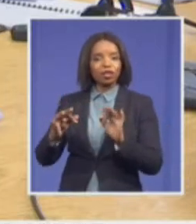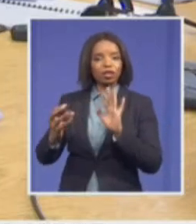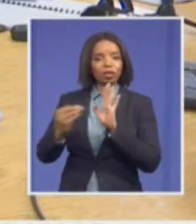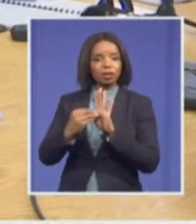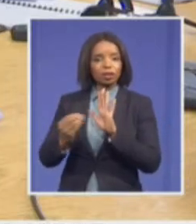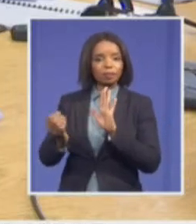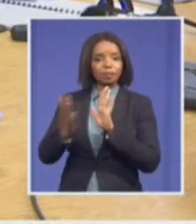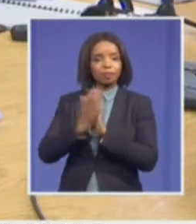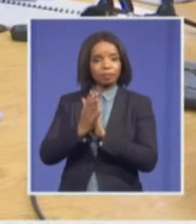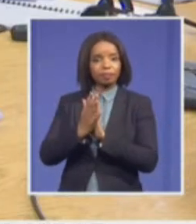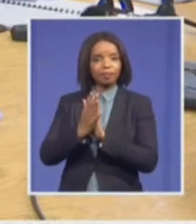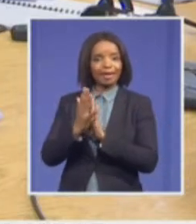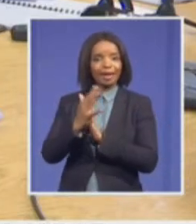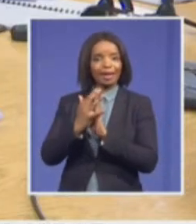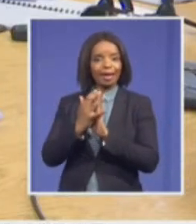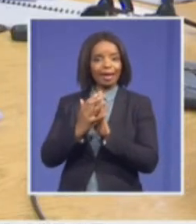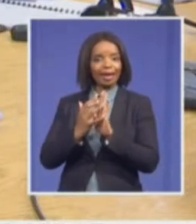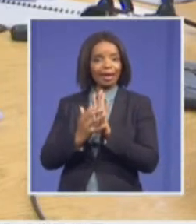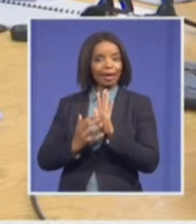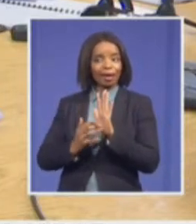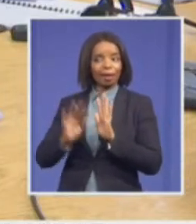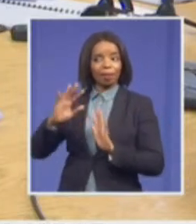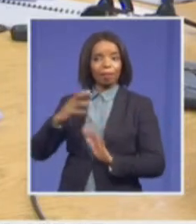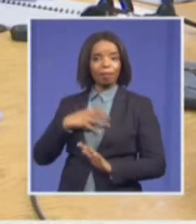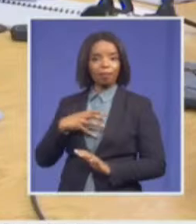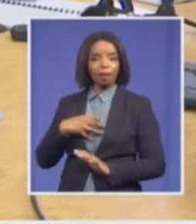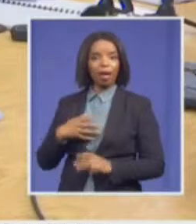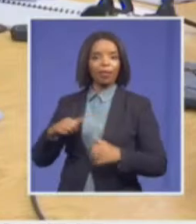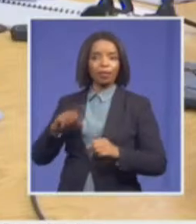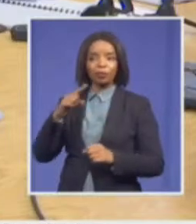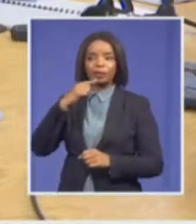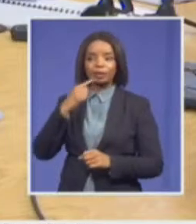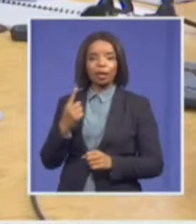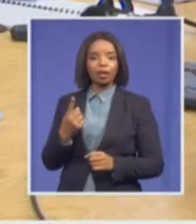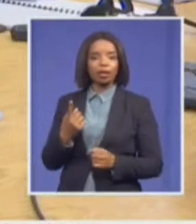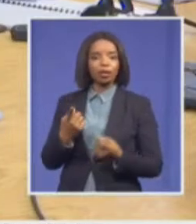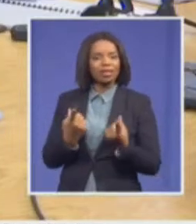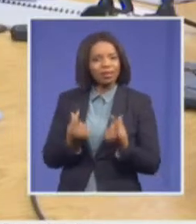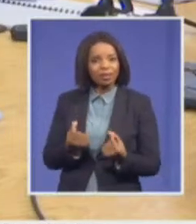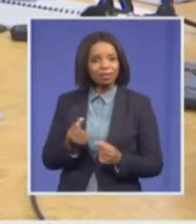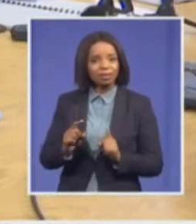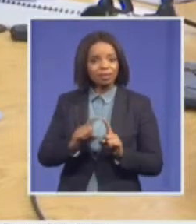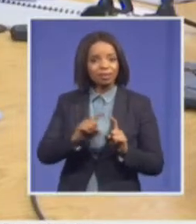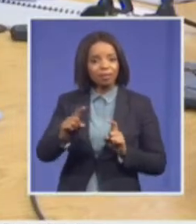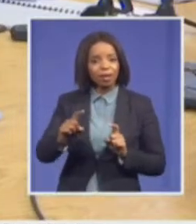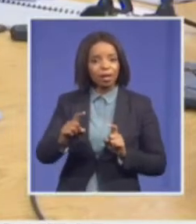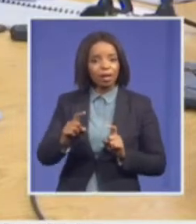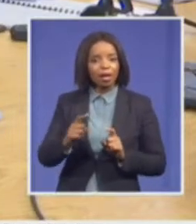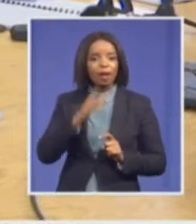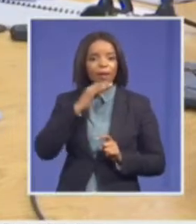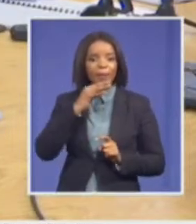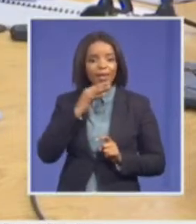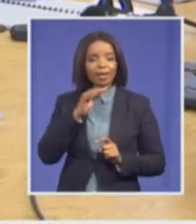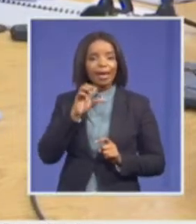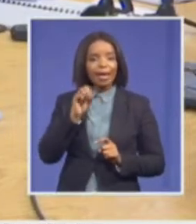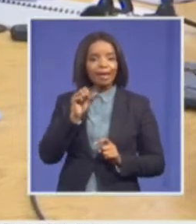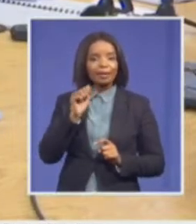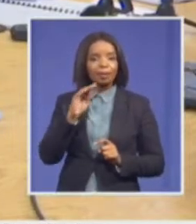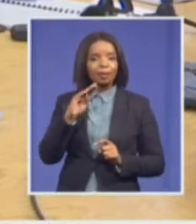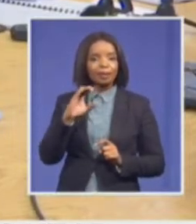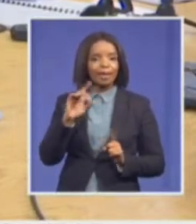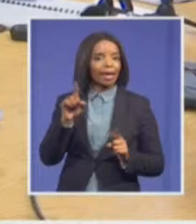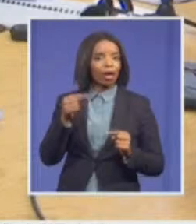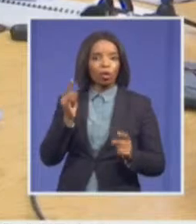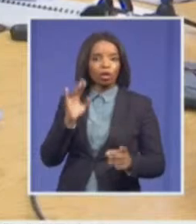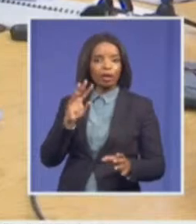under gunpoint. Yes. Well, there's an allegation towards that, but SABC now can't get involved in that